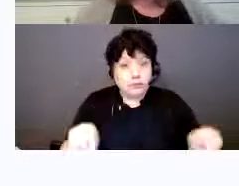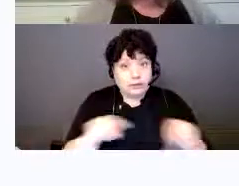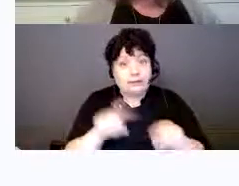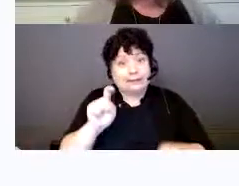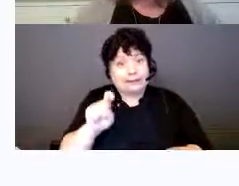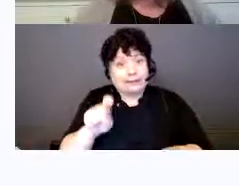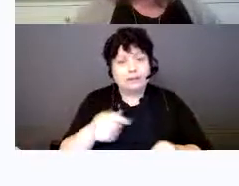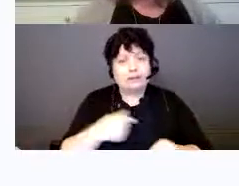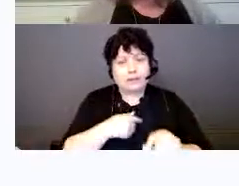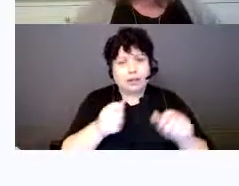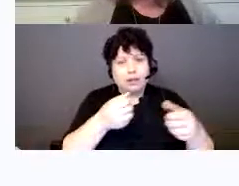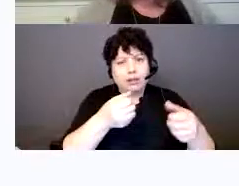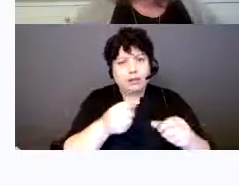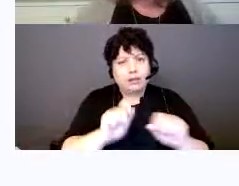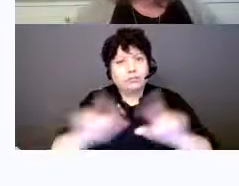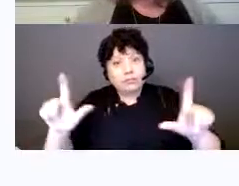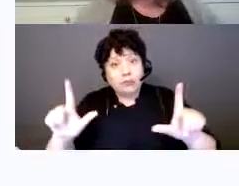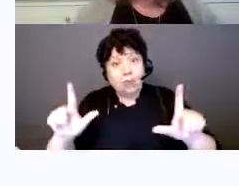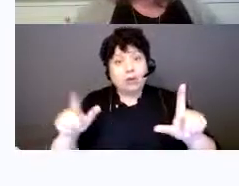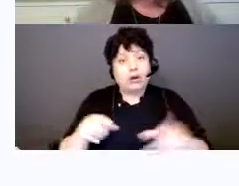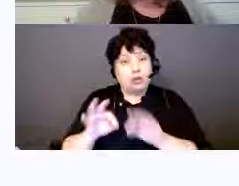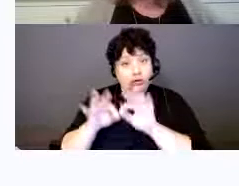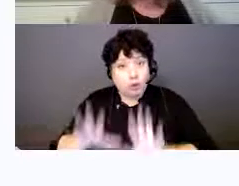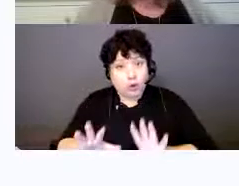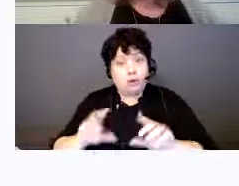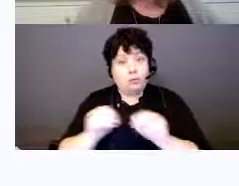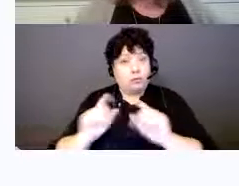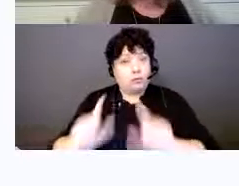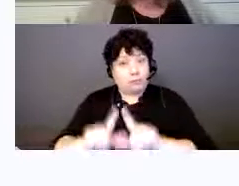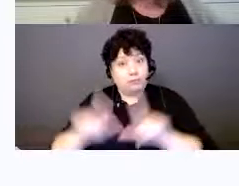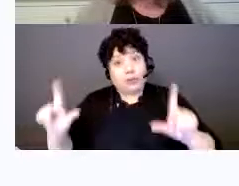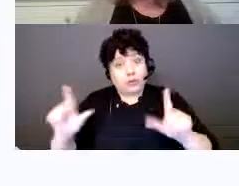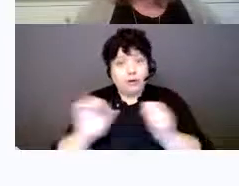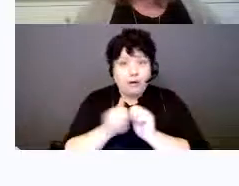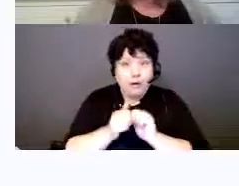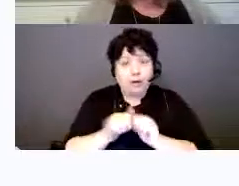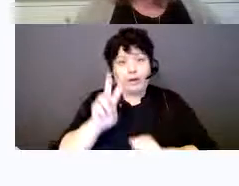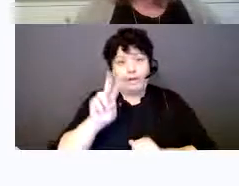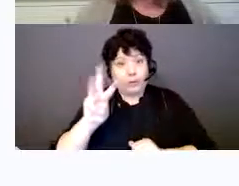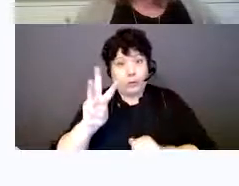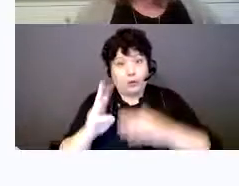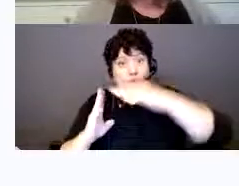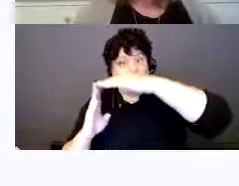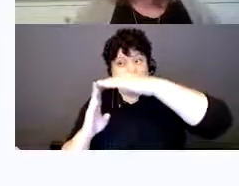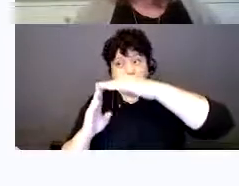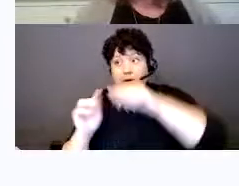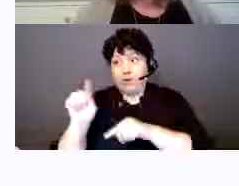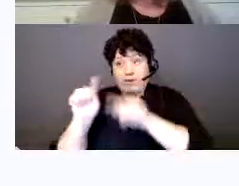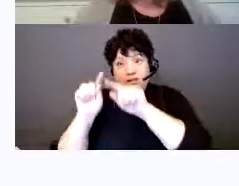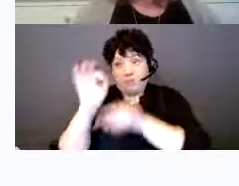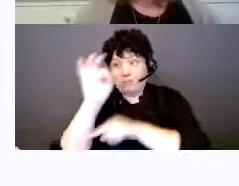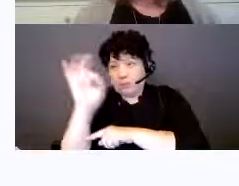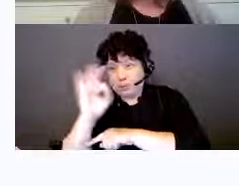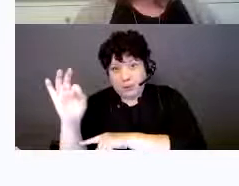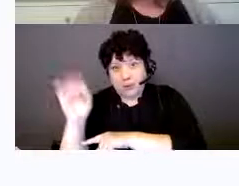images of the speakers and the ASL interpreters by either changing your view at the very top of your screen. There's a